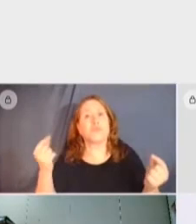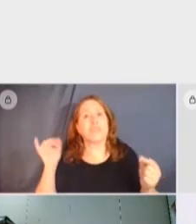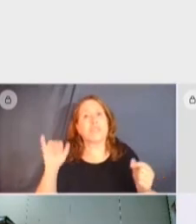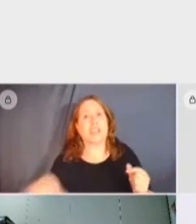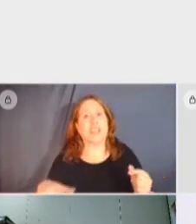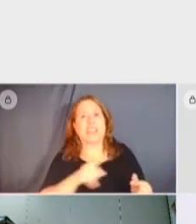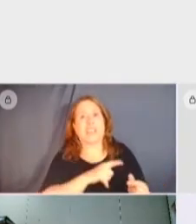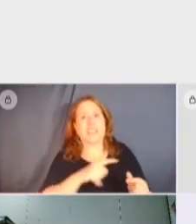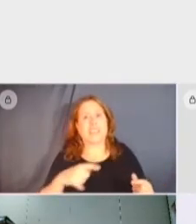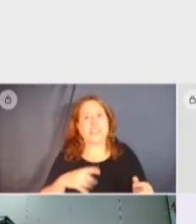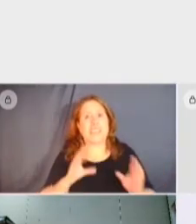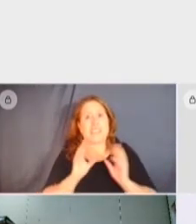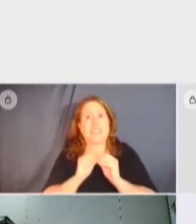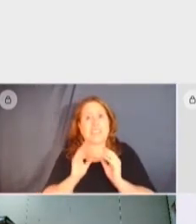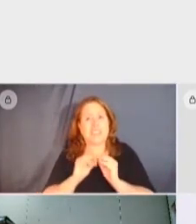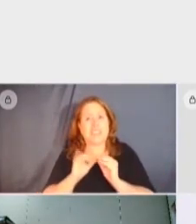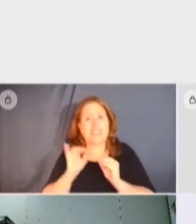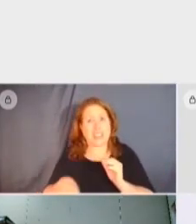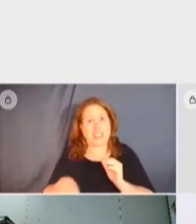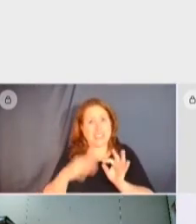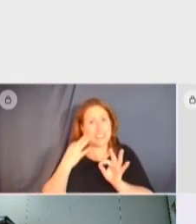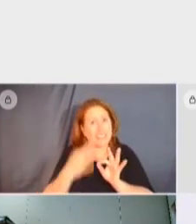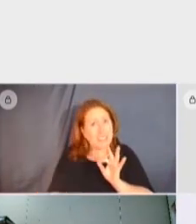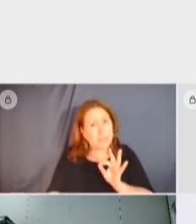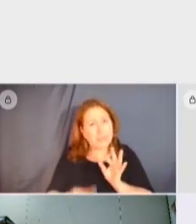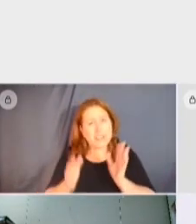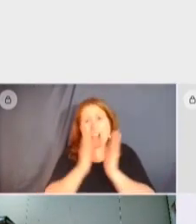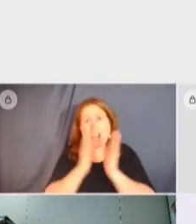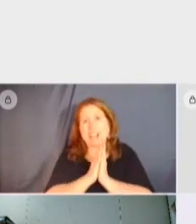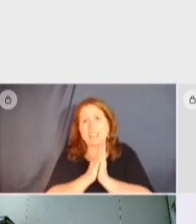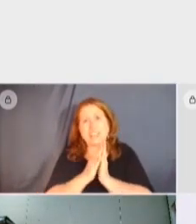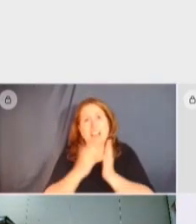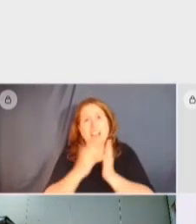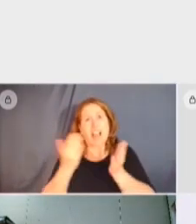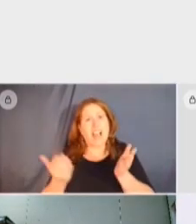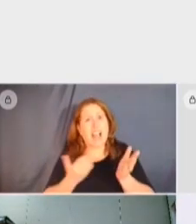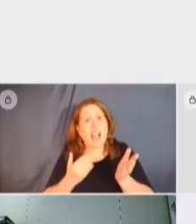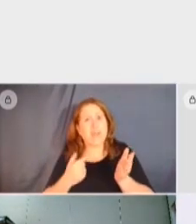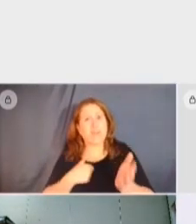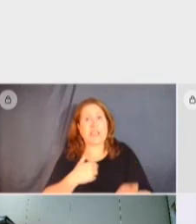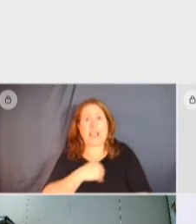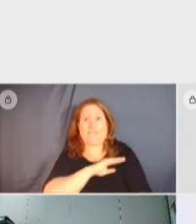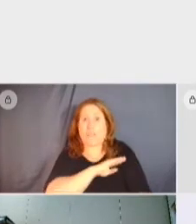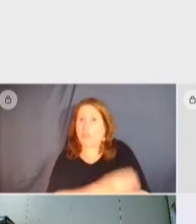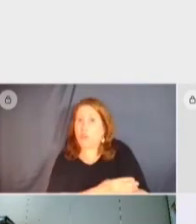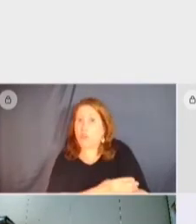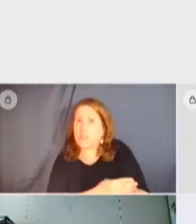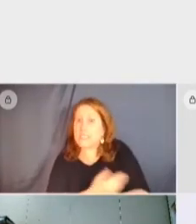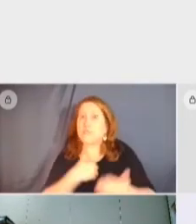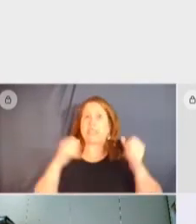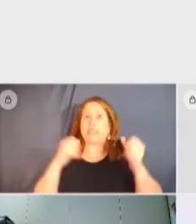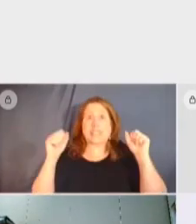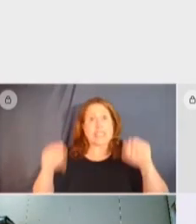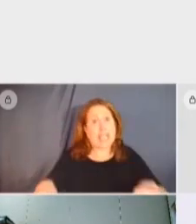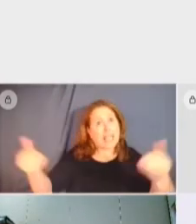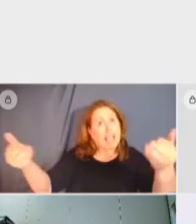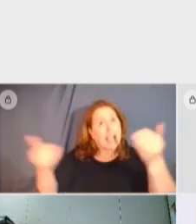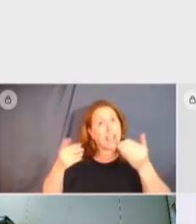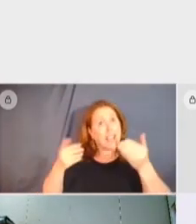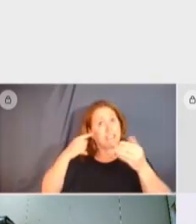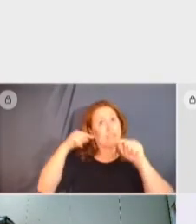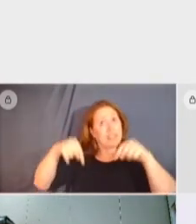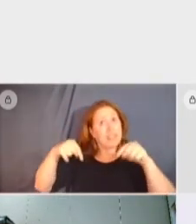simple ask. We already have the power to do what you said. And what we want to do is make sure everyone understands we're being reasonable. There is